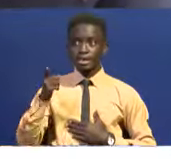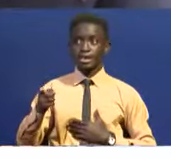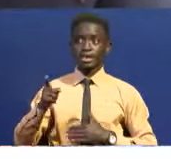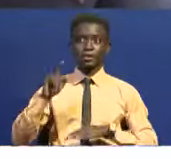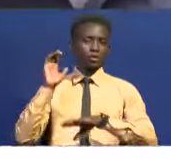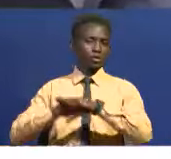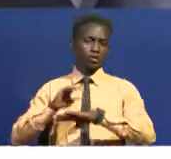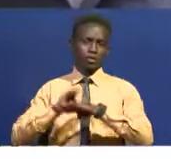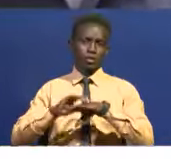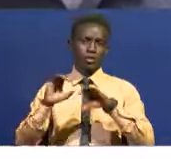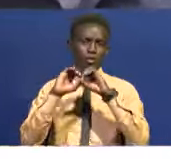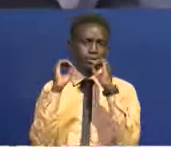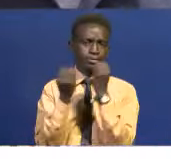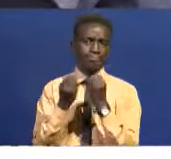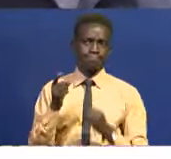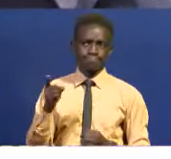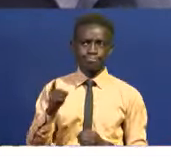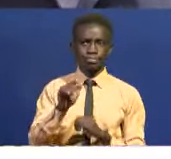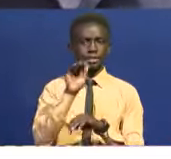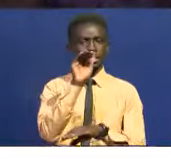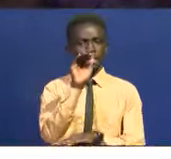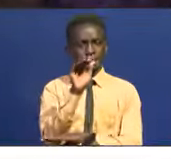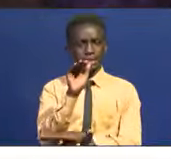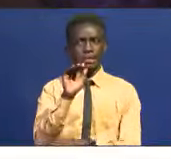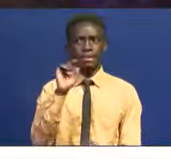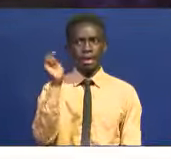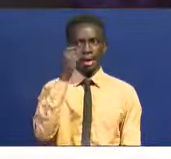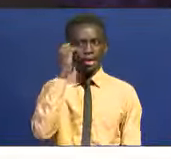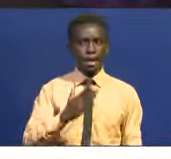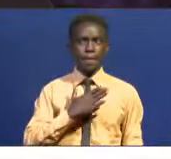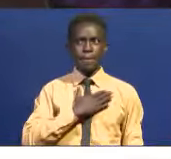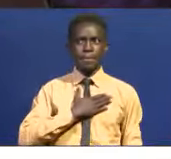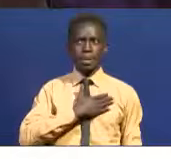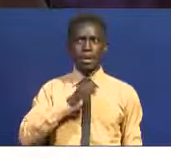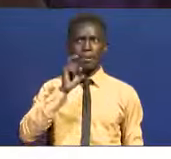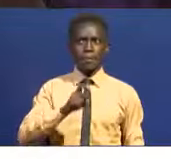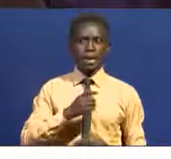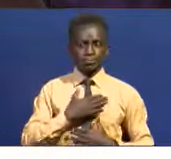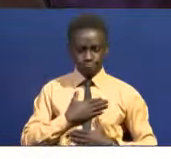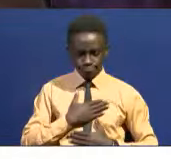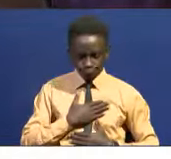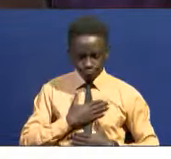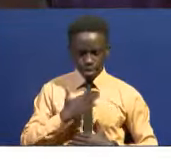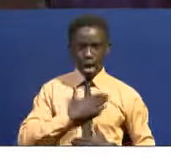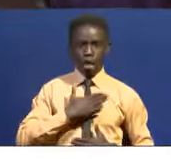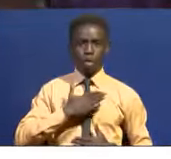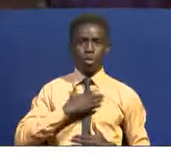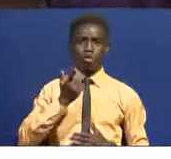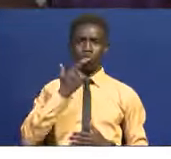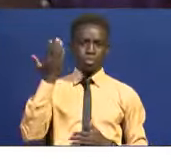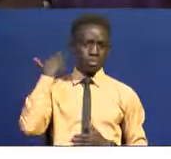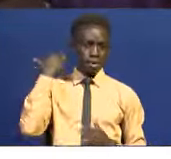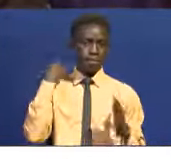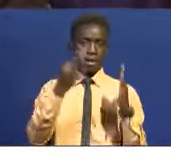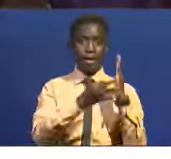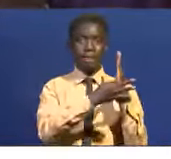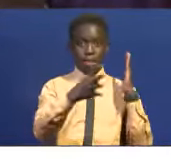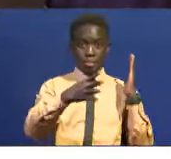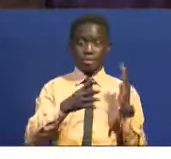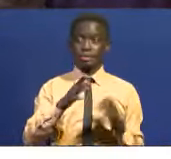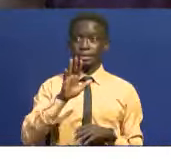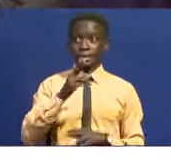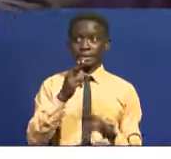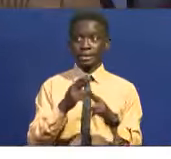all Kenyans to emulate our heroes. The two were speaking during the posthumous honoring of the late Wanameme Elijah